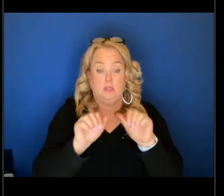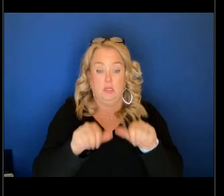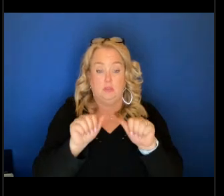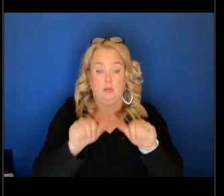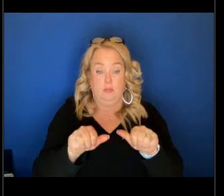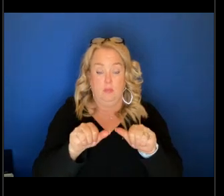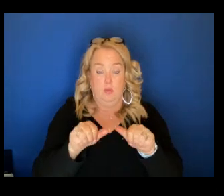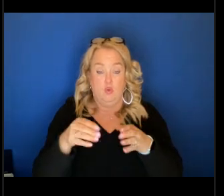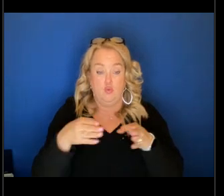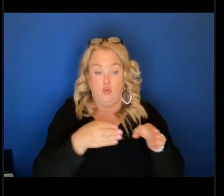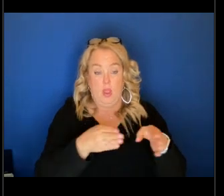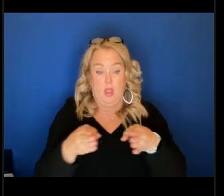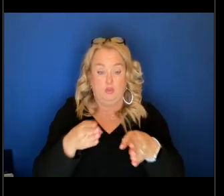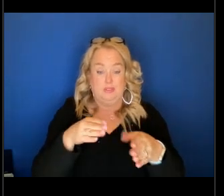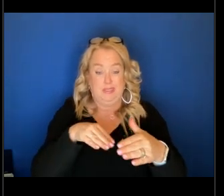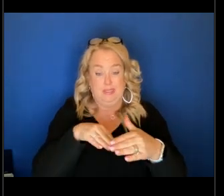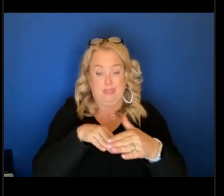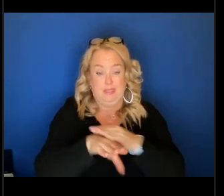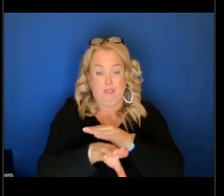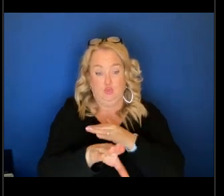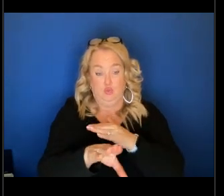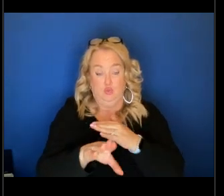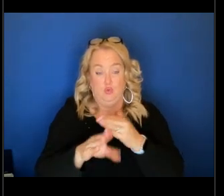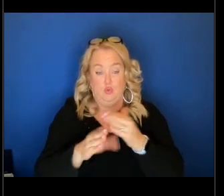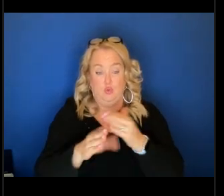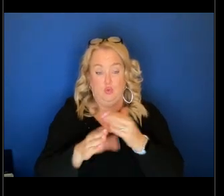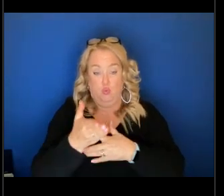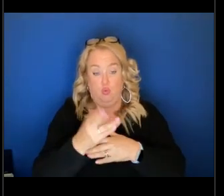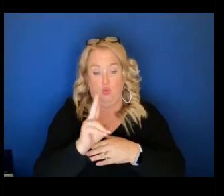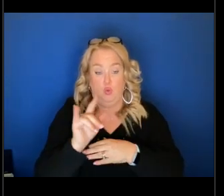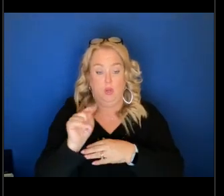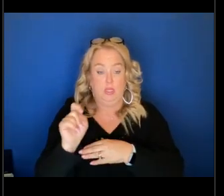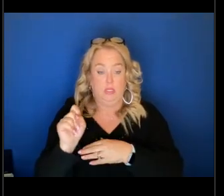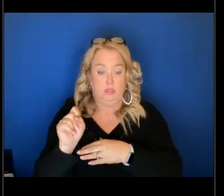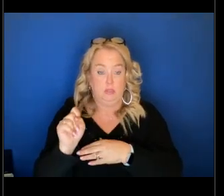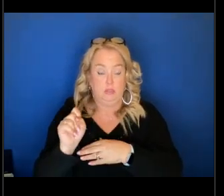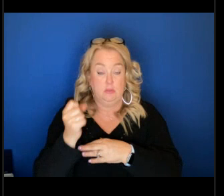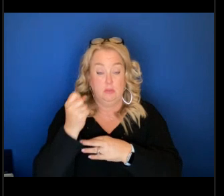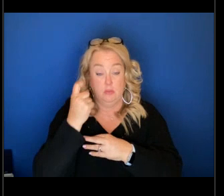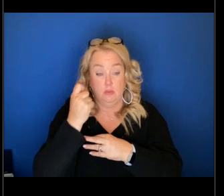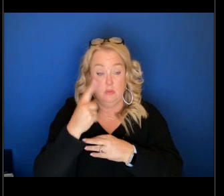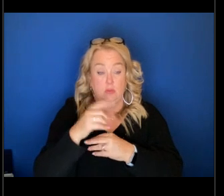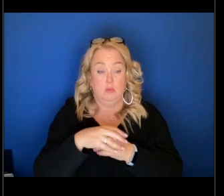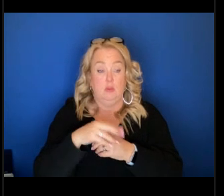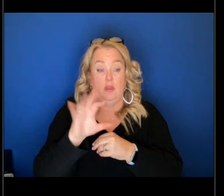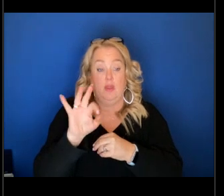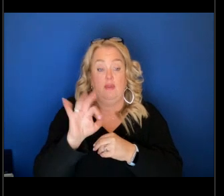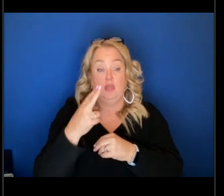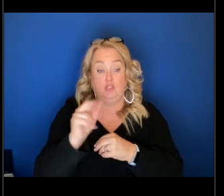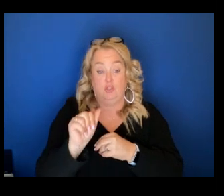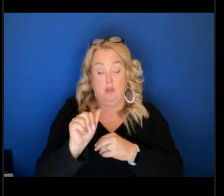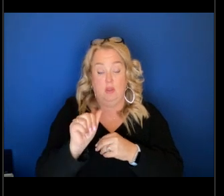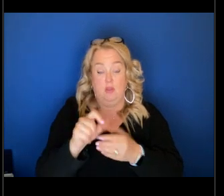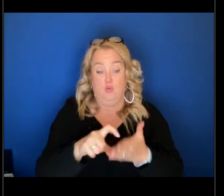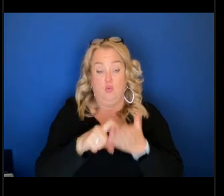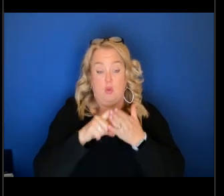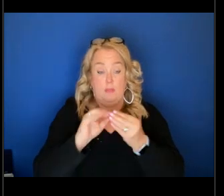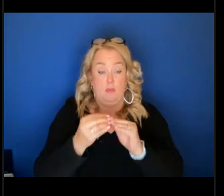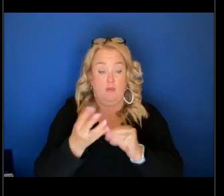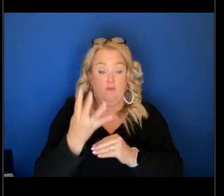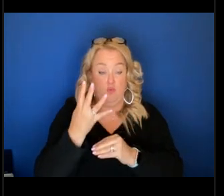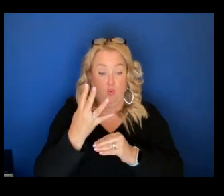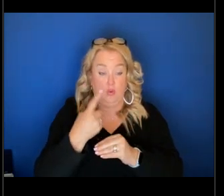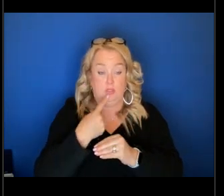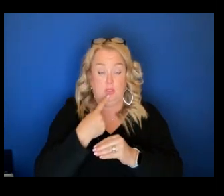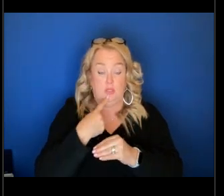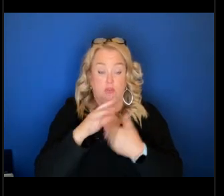Requirement 4 is accessible routes into and through the covered unit. And under the FHA, requirement 4 specifies that